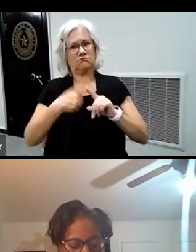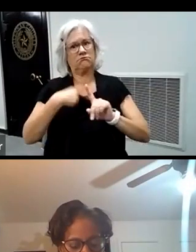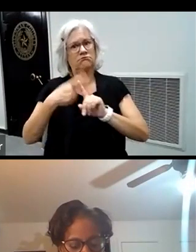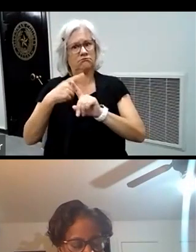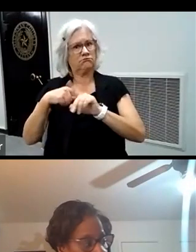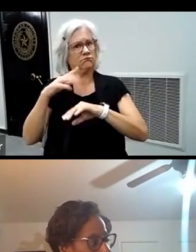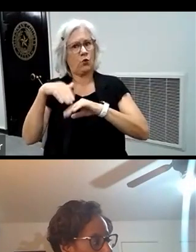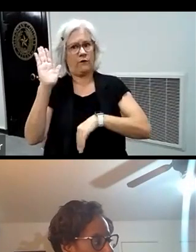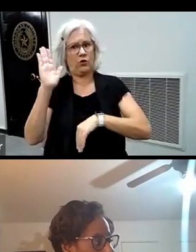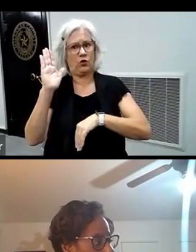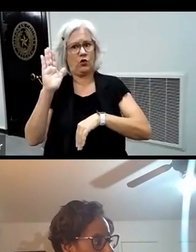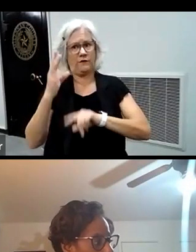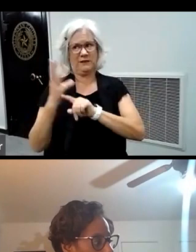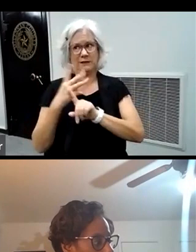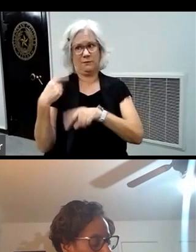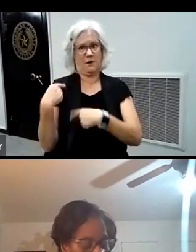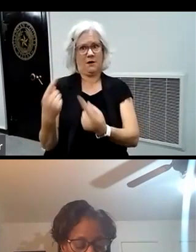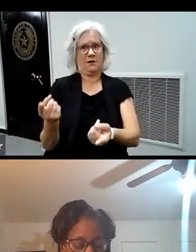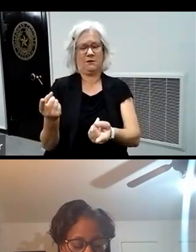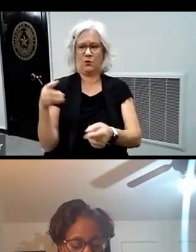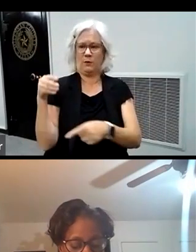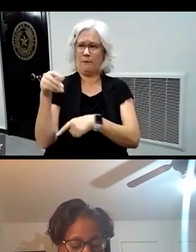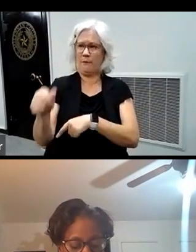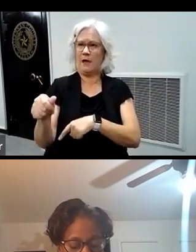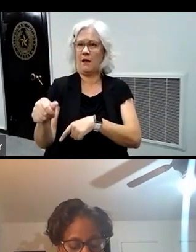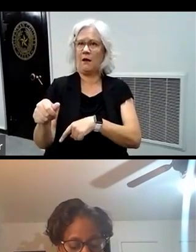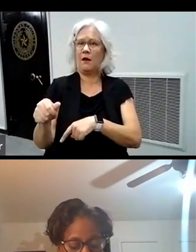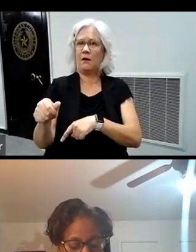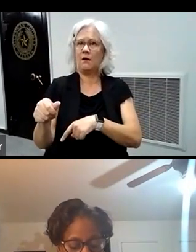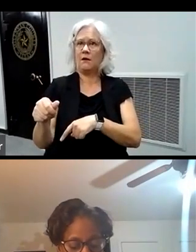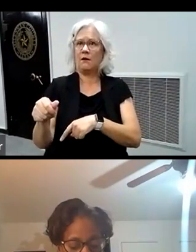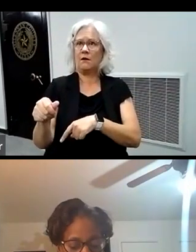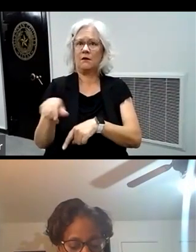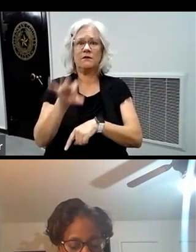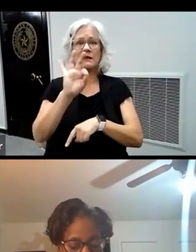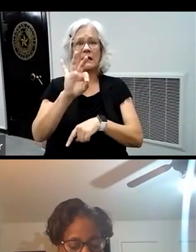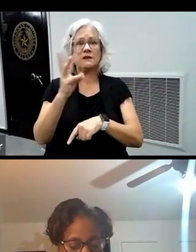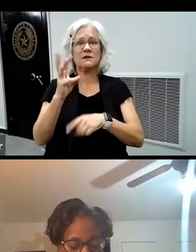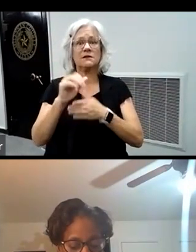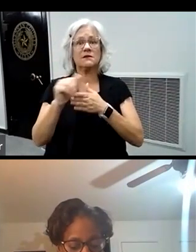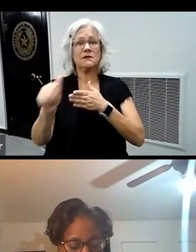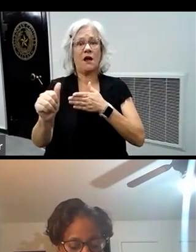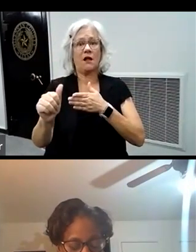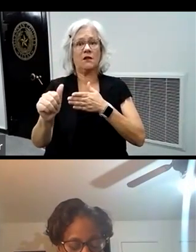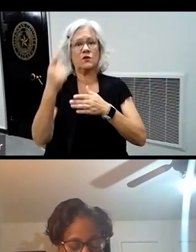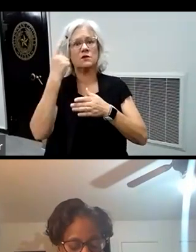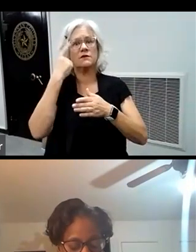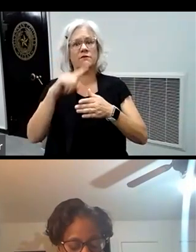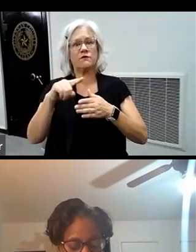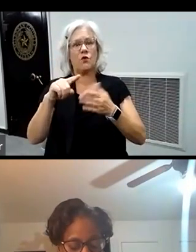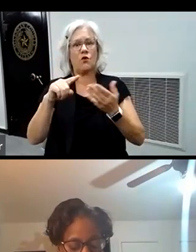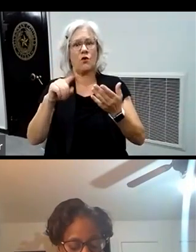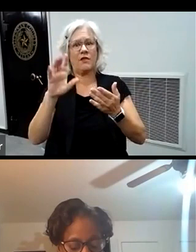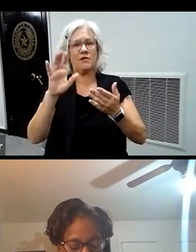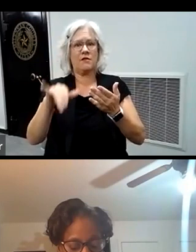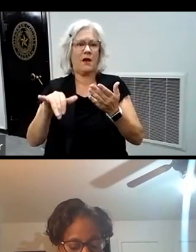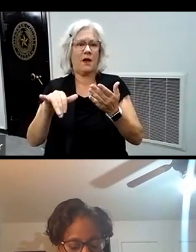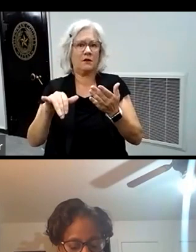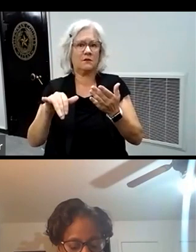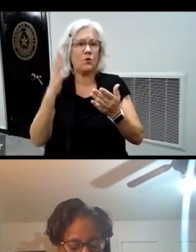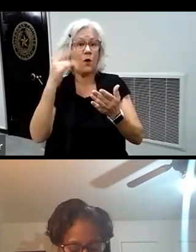In the last 6 months, we've paid over $96 on the overages.